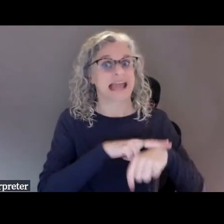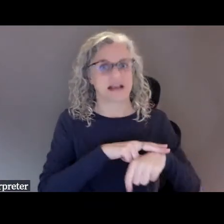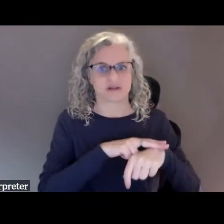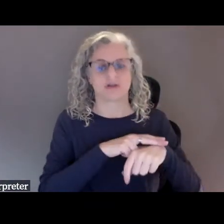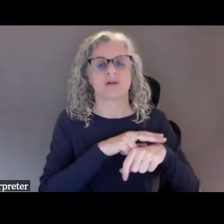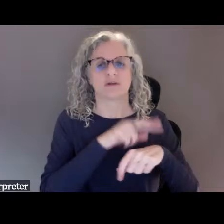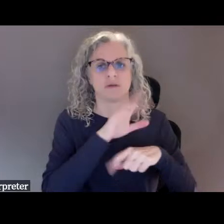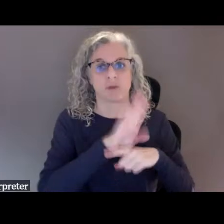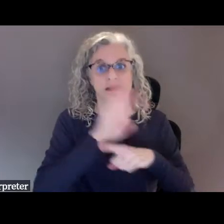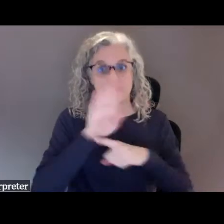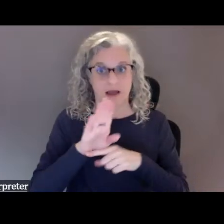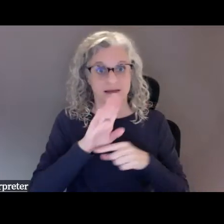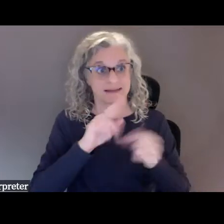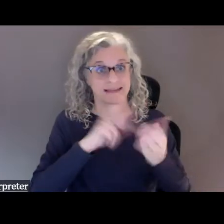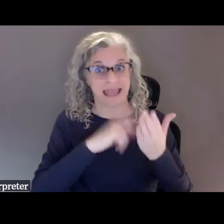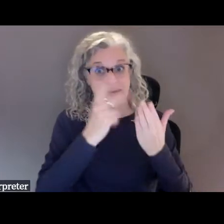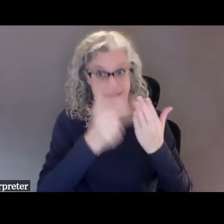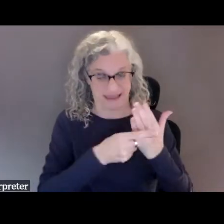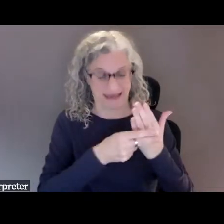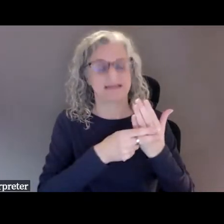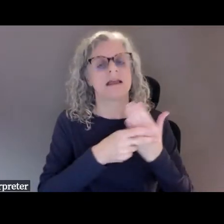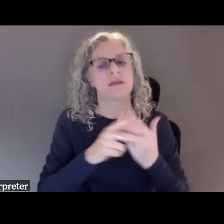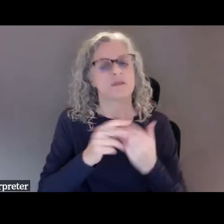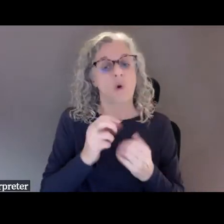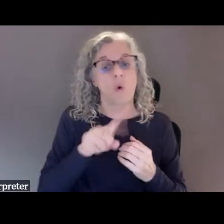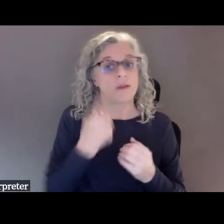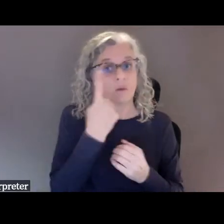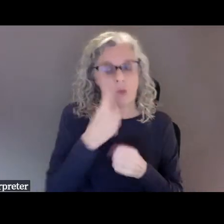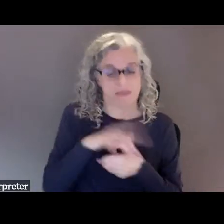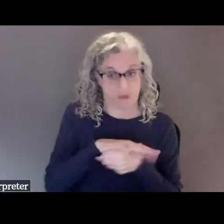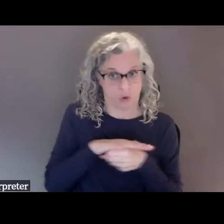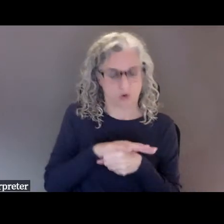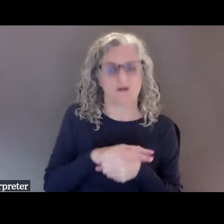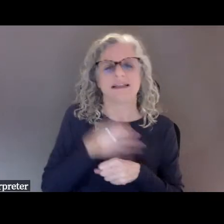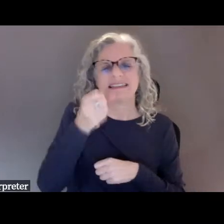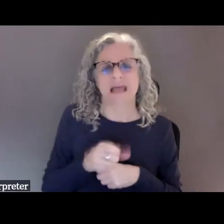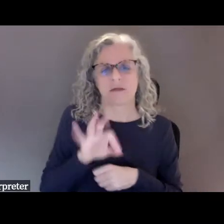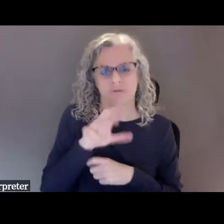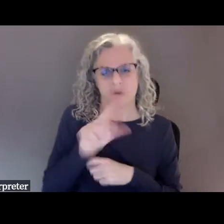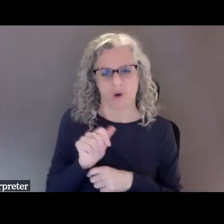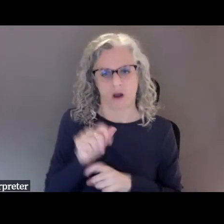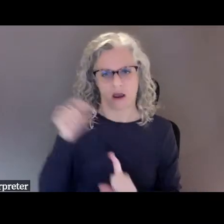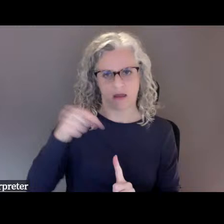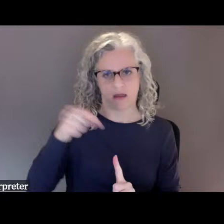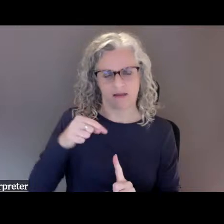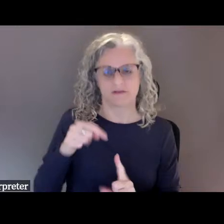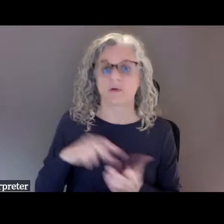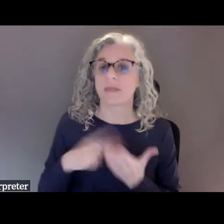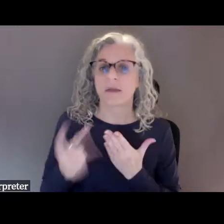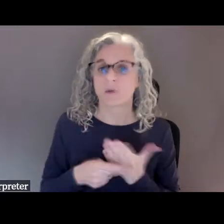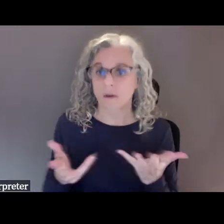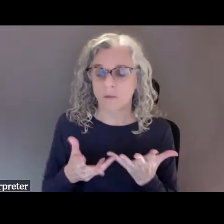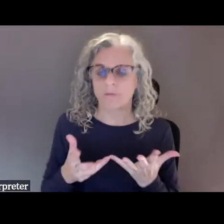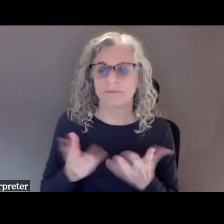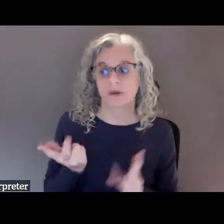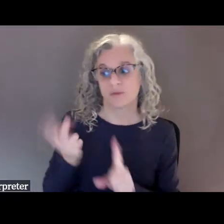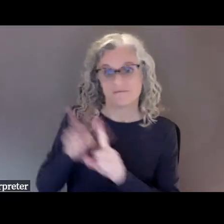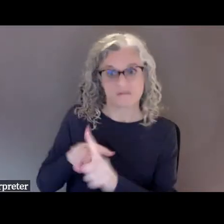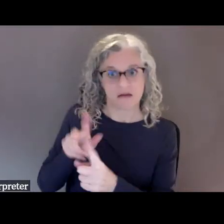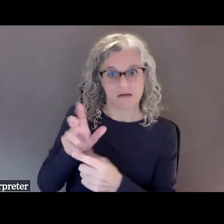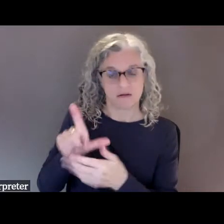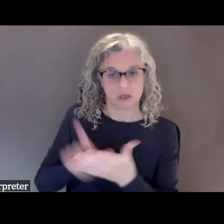the Break the Bonds South Florida campaign. And what this campaign has done, it has filed litigation against